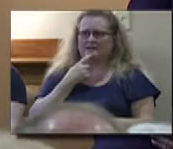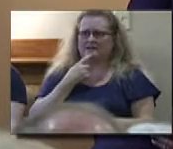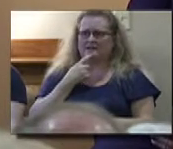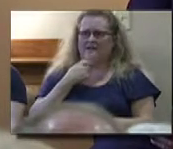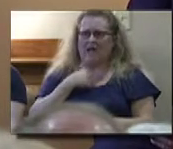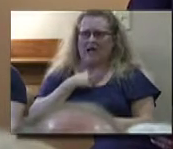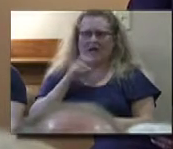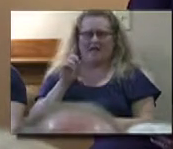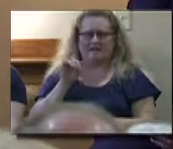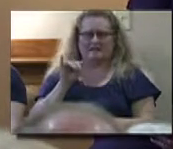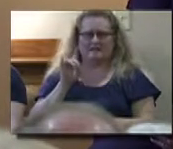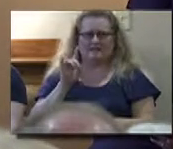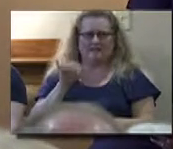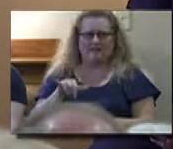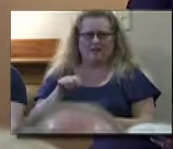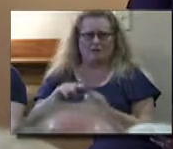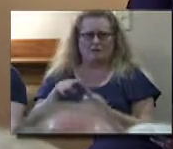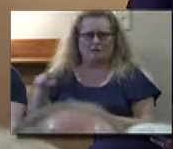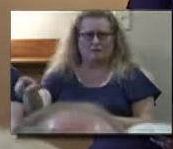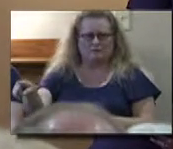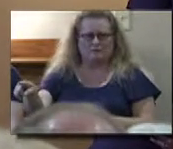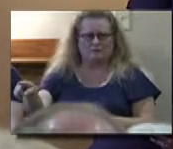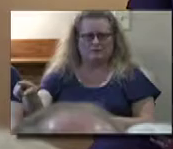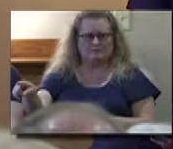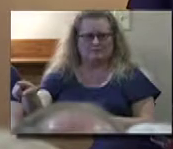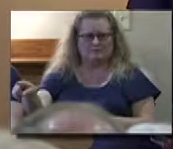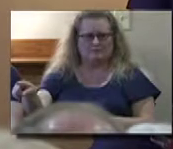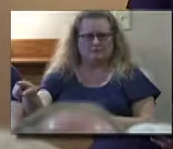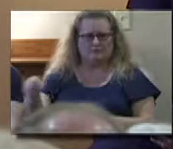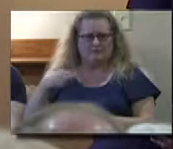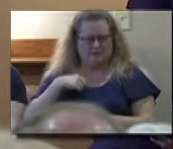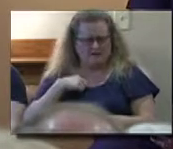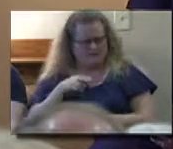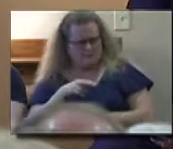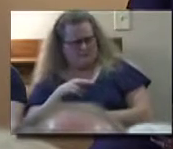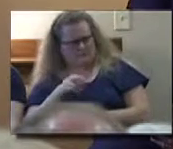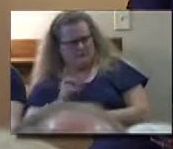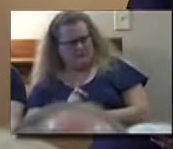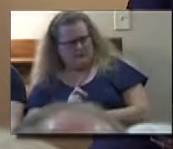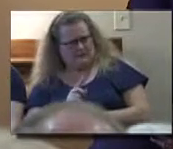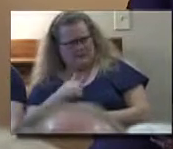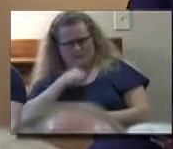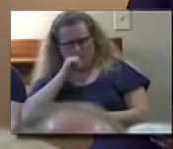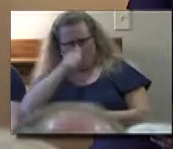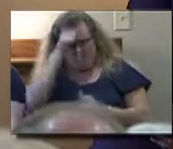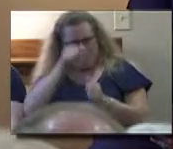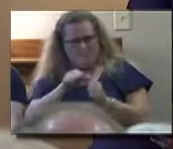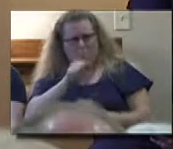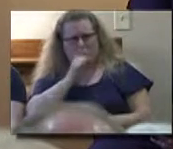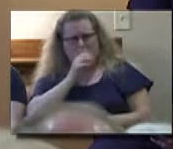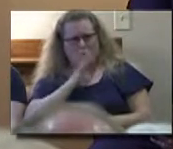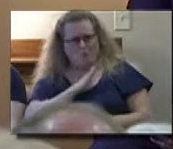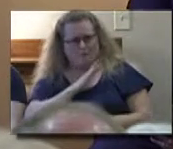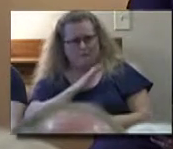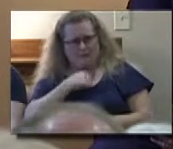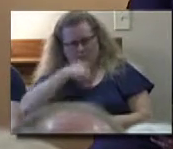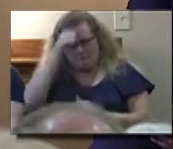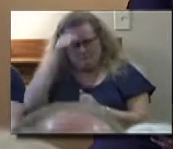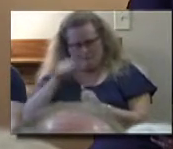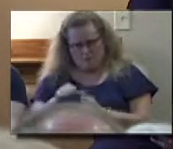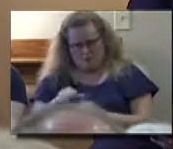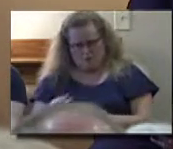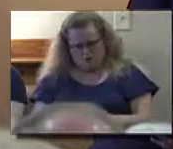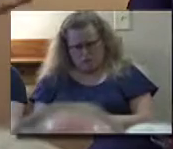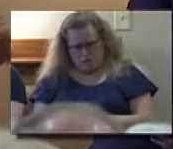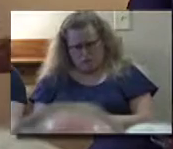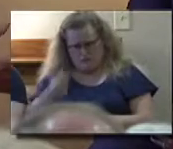"I did that to you." I looked at her. I didn't remember a woman in my crime. I remembered a dog. They